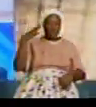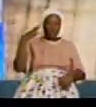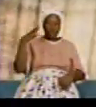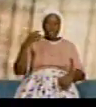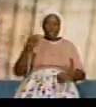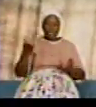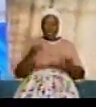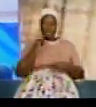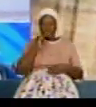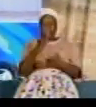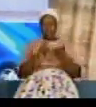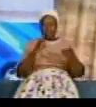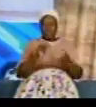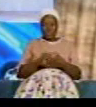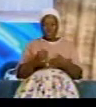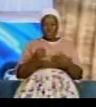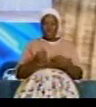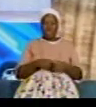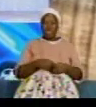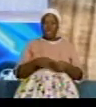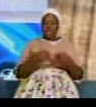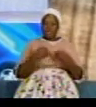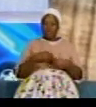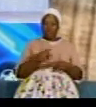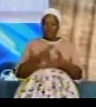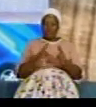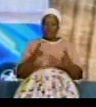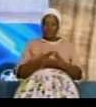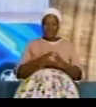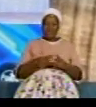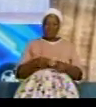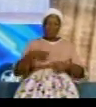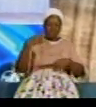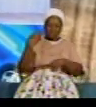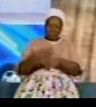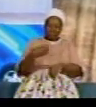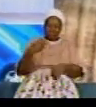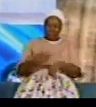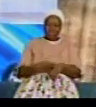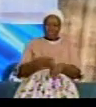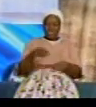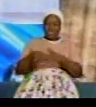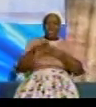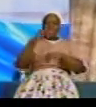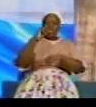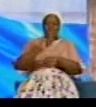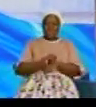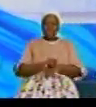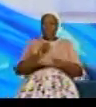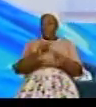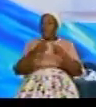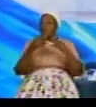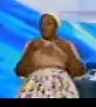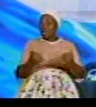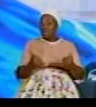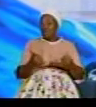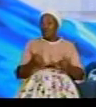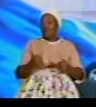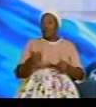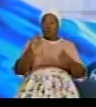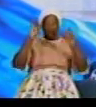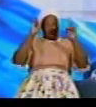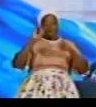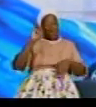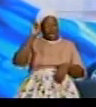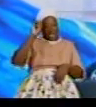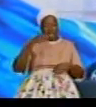somebody who had appeared to be incorrigible and inflexible in a tradition, but now he had the call of